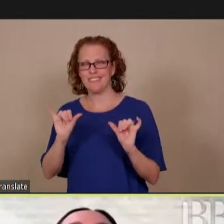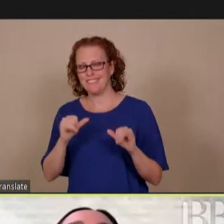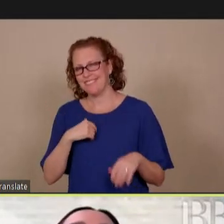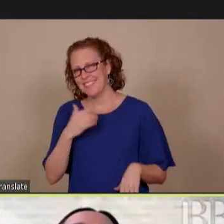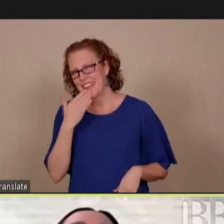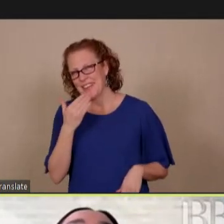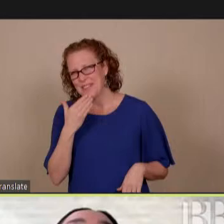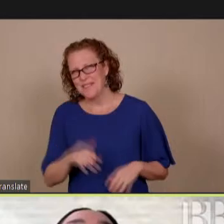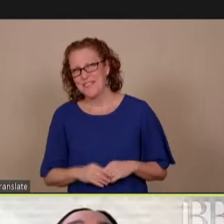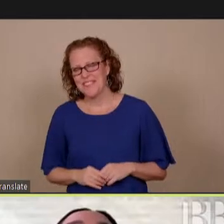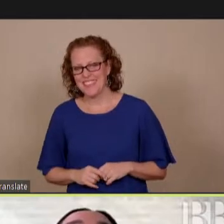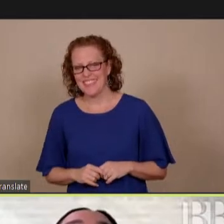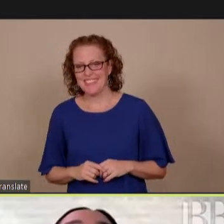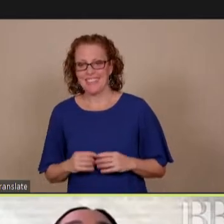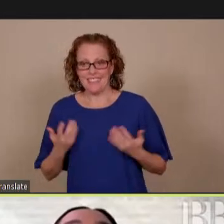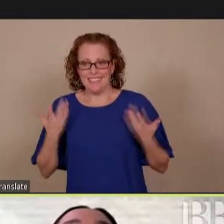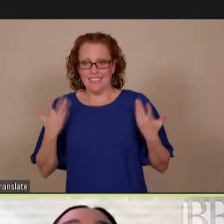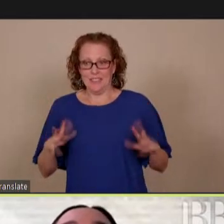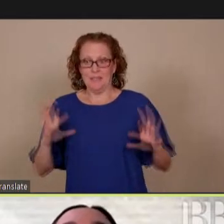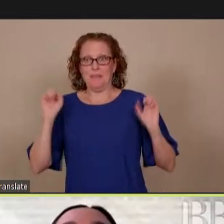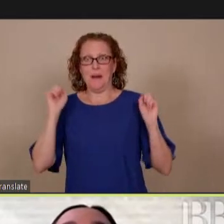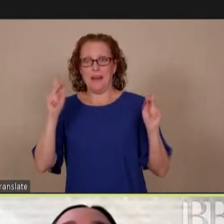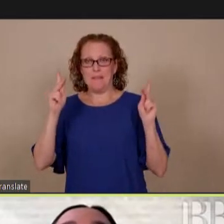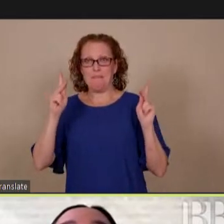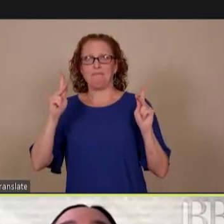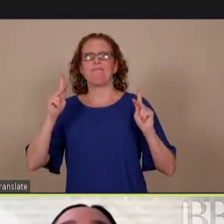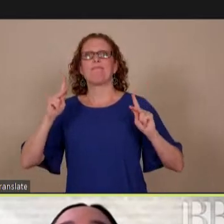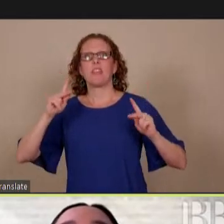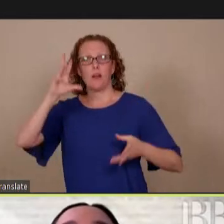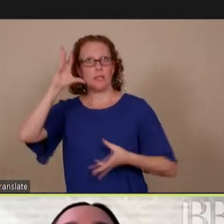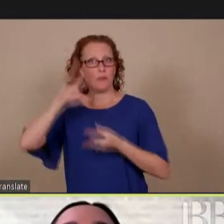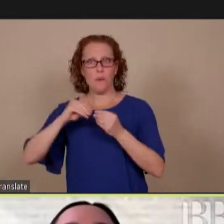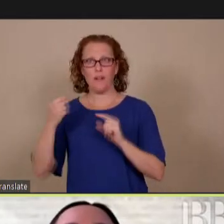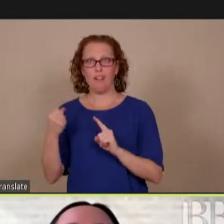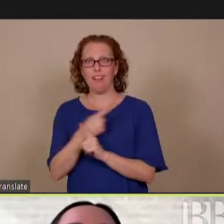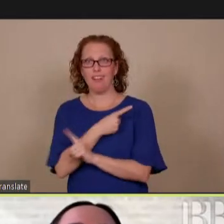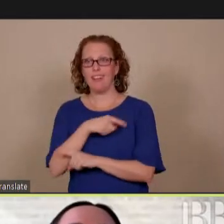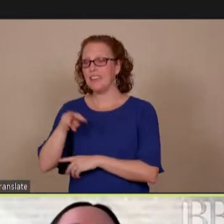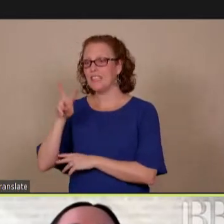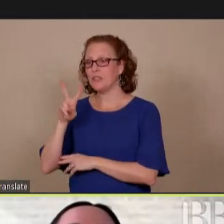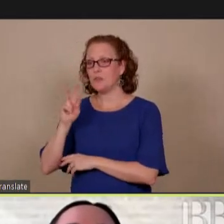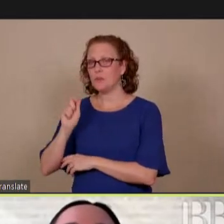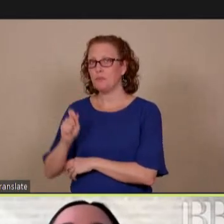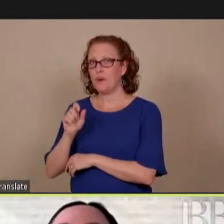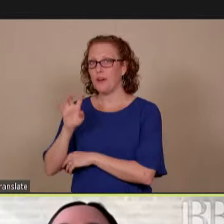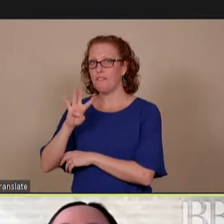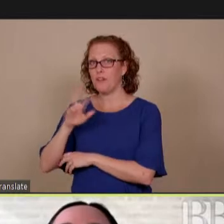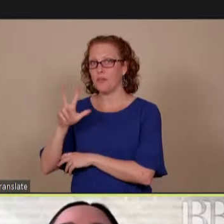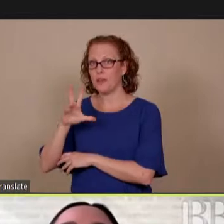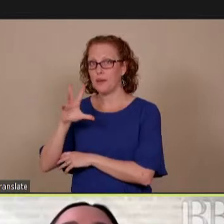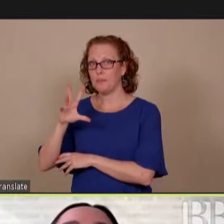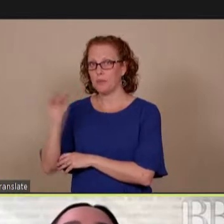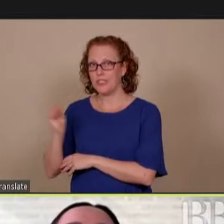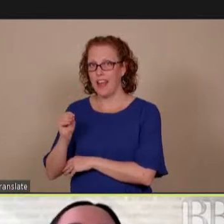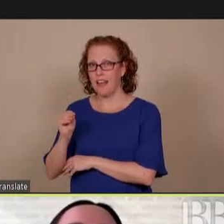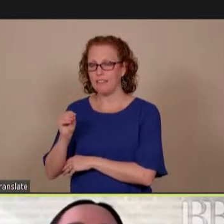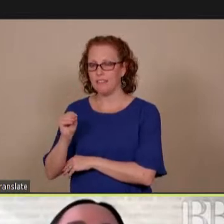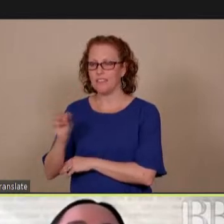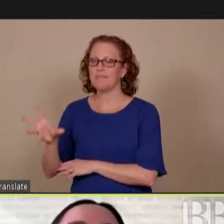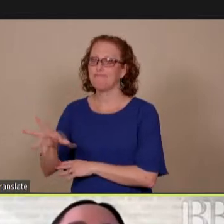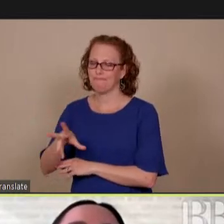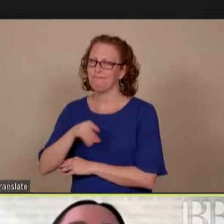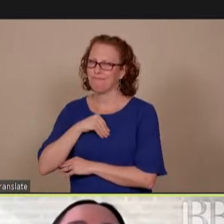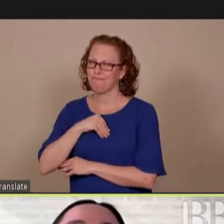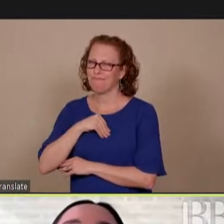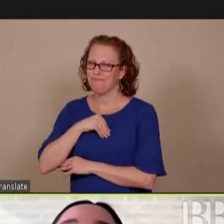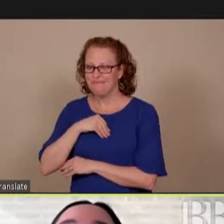option 4, the total deviation is 2.43%, which is acceptable. It is a map that was submitted by a